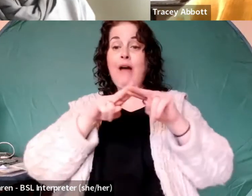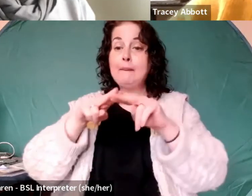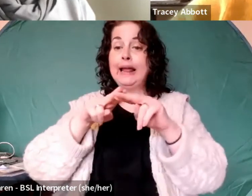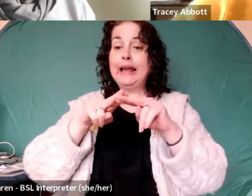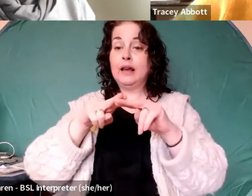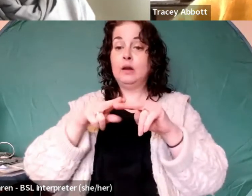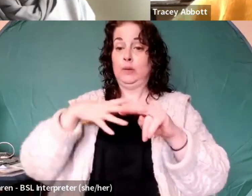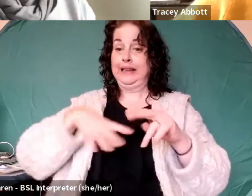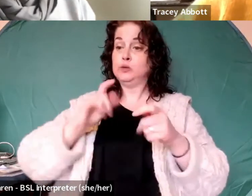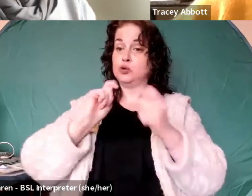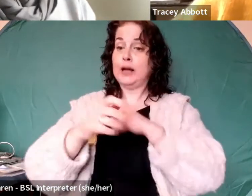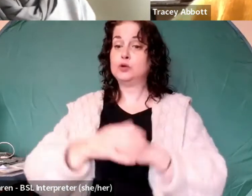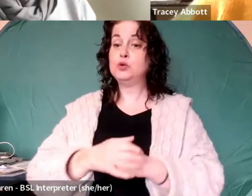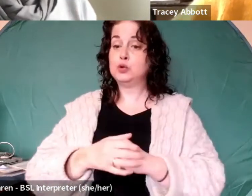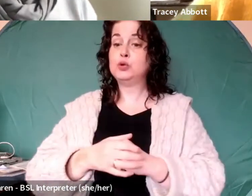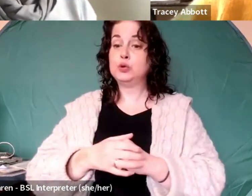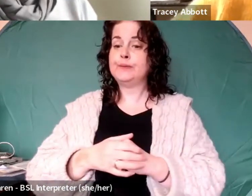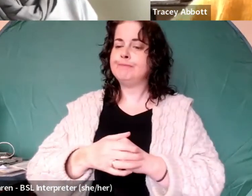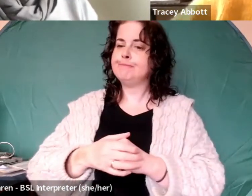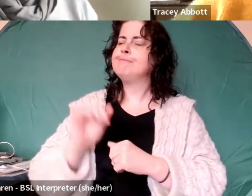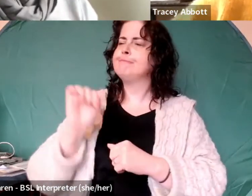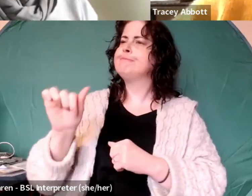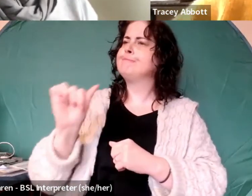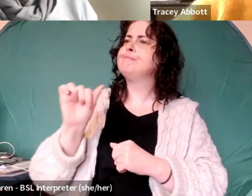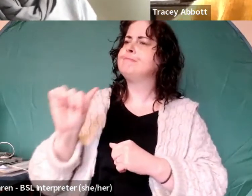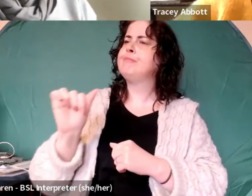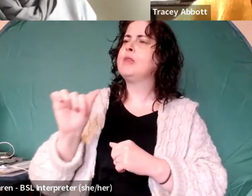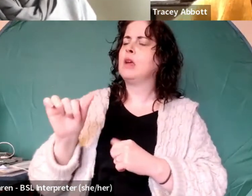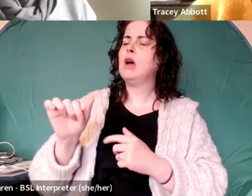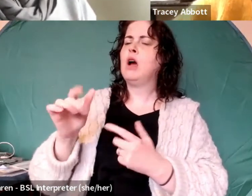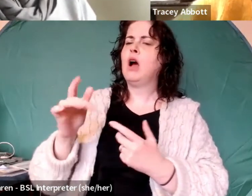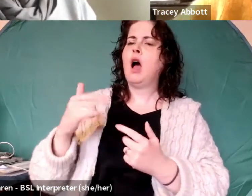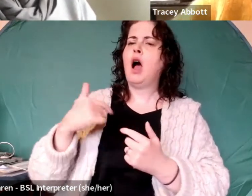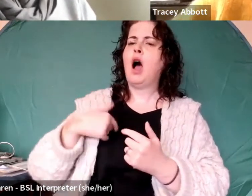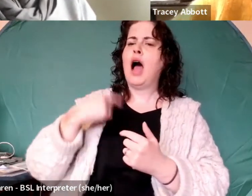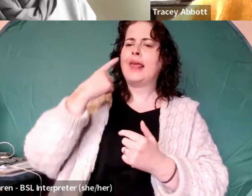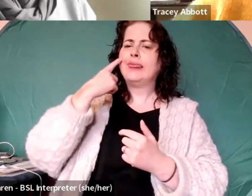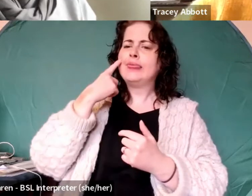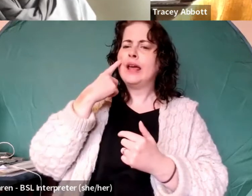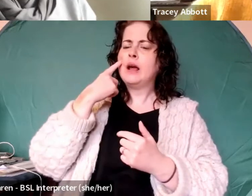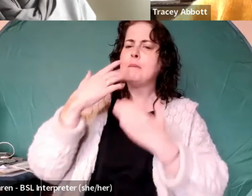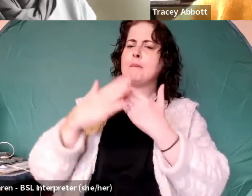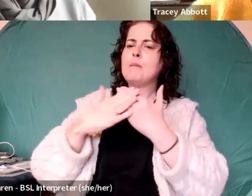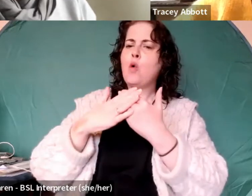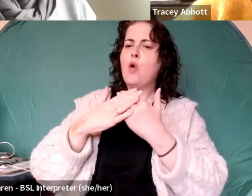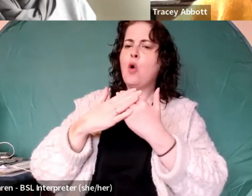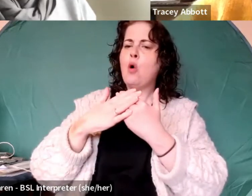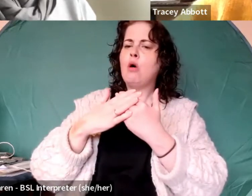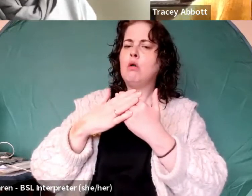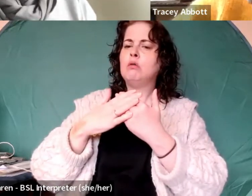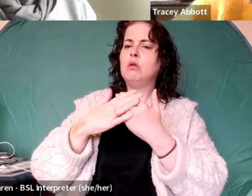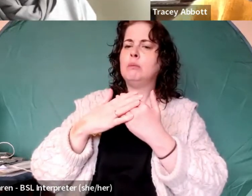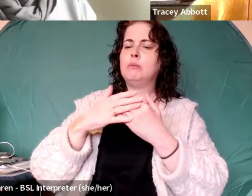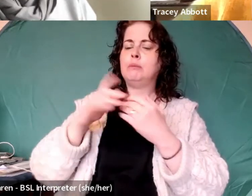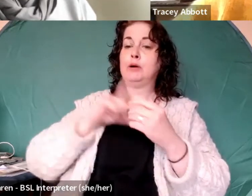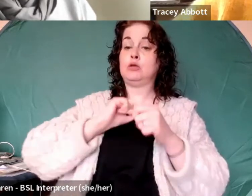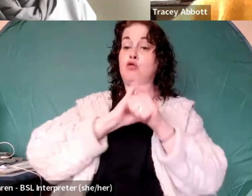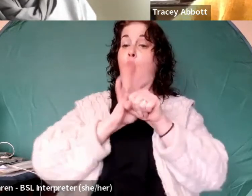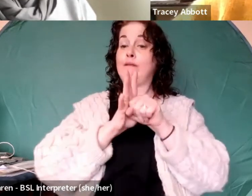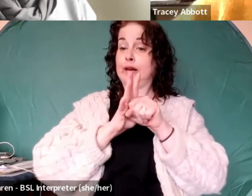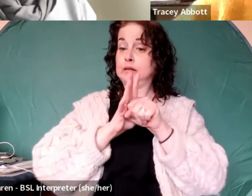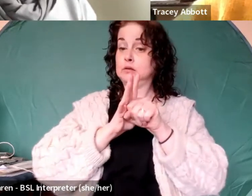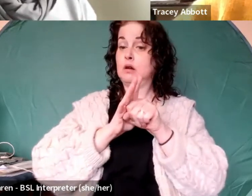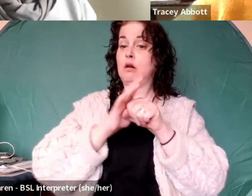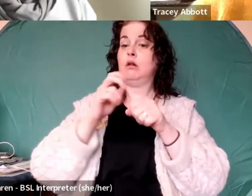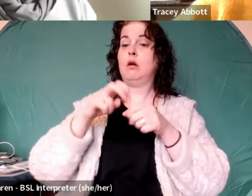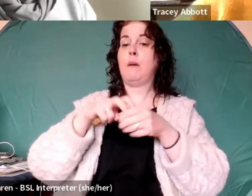And we need to change it. Definitely. And I think it's probably come a bit more to the forefront since the pandemic and since